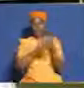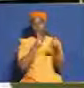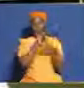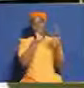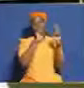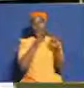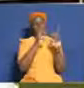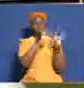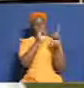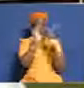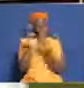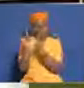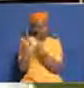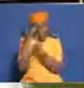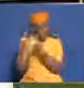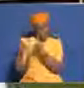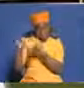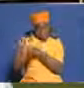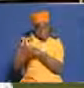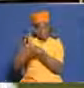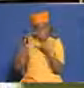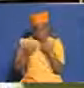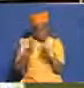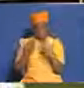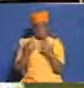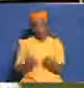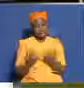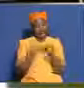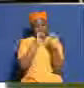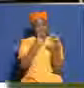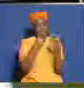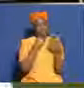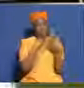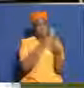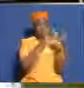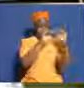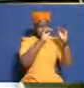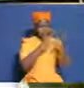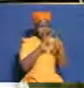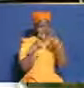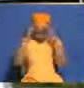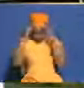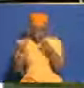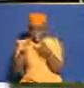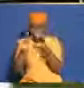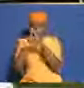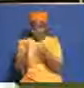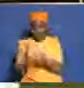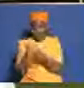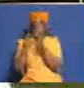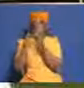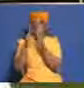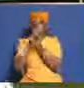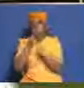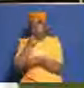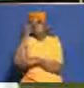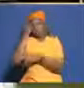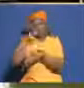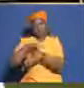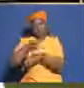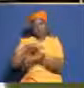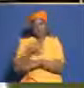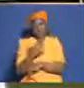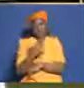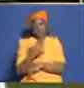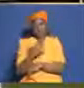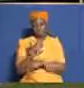to talk about these issues, to talk to the teachers, talk to the students themselves, if possible also talk to the parents during open days, to talk